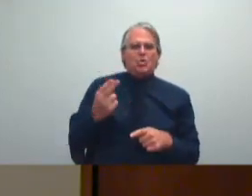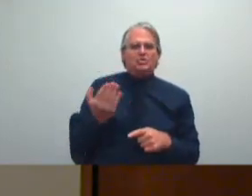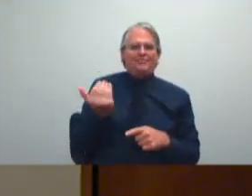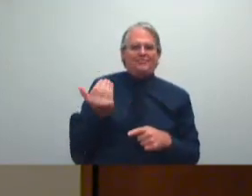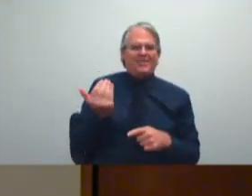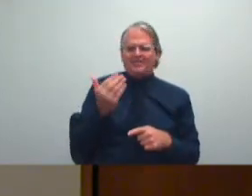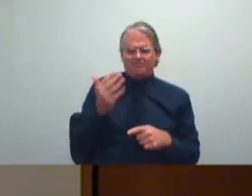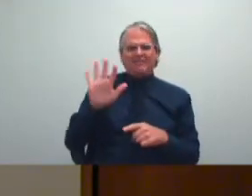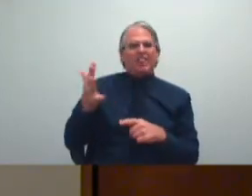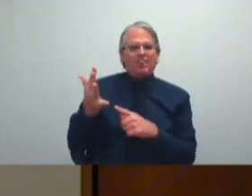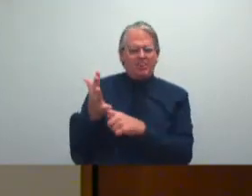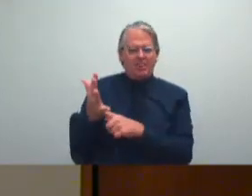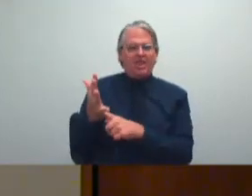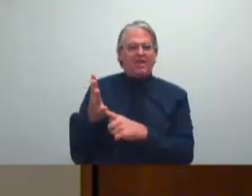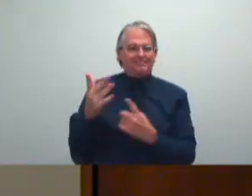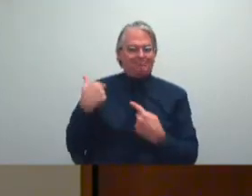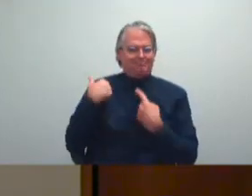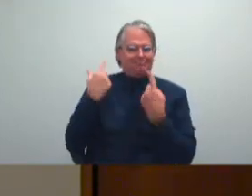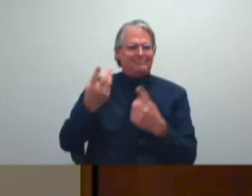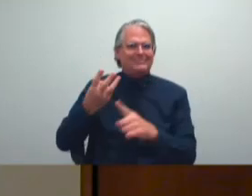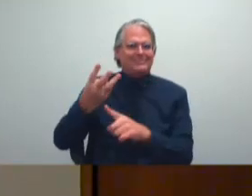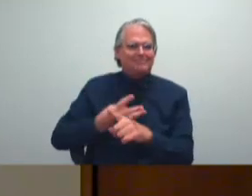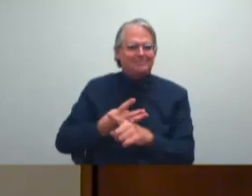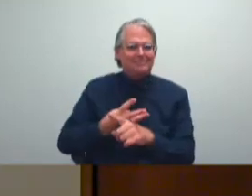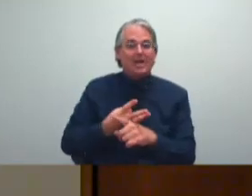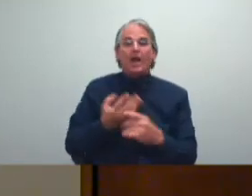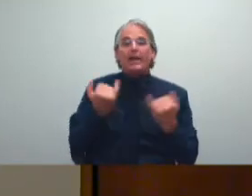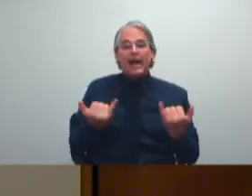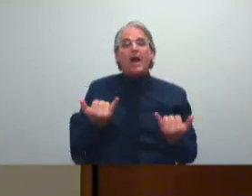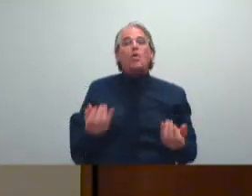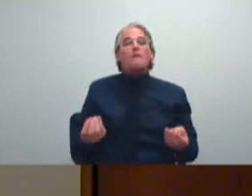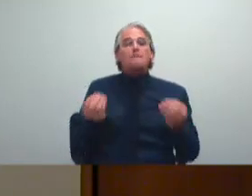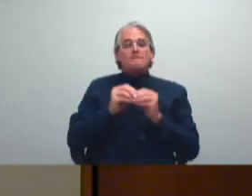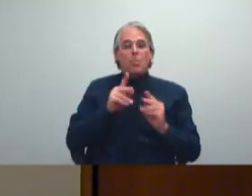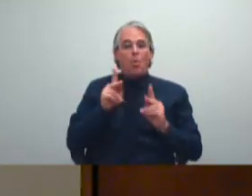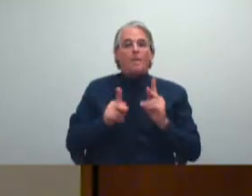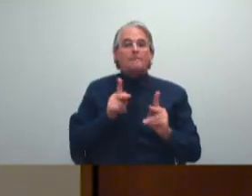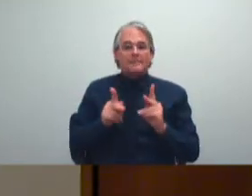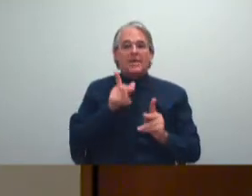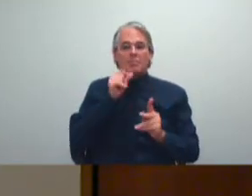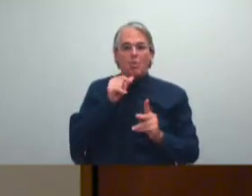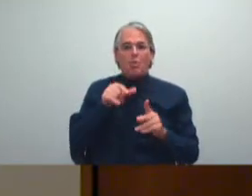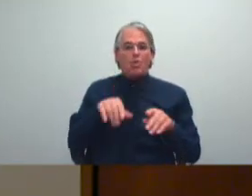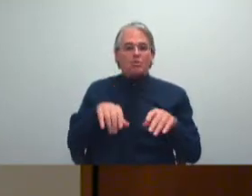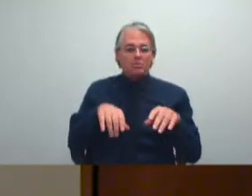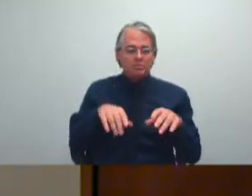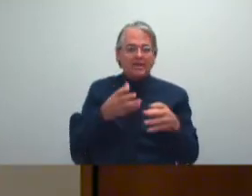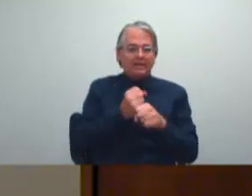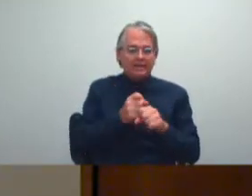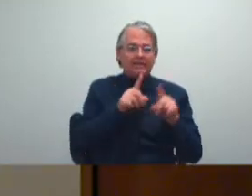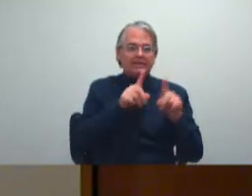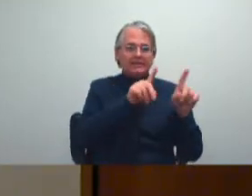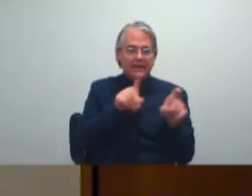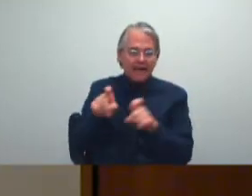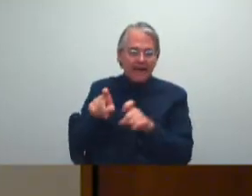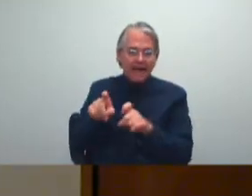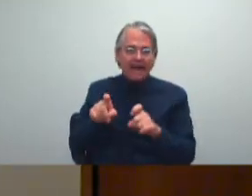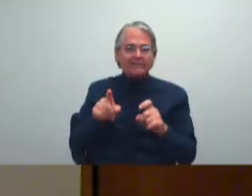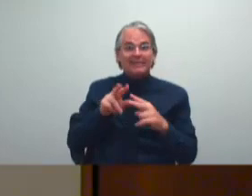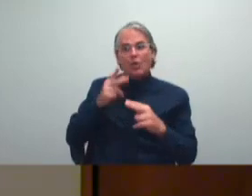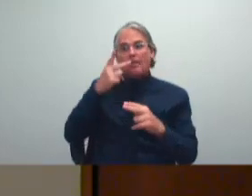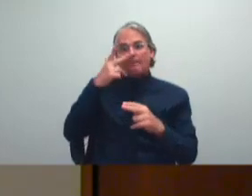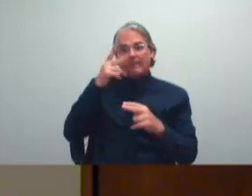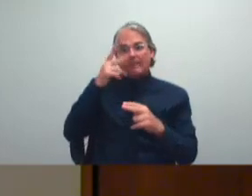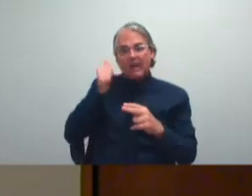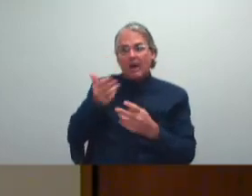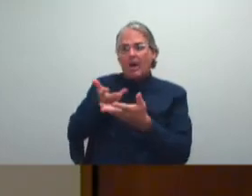people seeking a test, whether they're symptomatic or contacts to cases themselves. We see that as a first big wave. The secondary wave